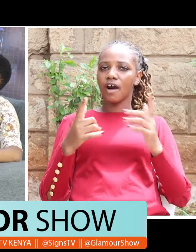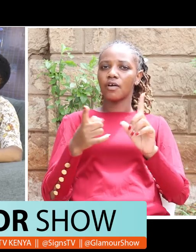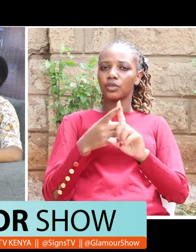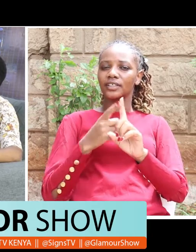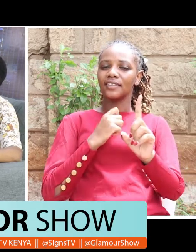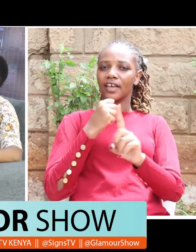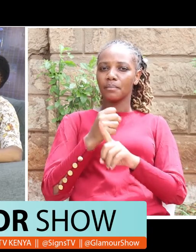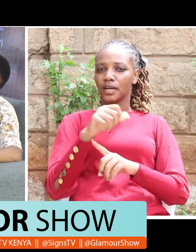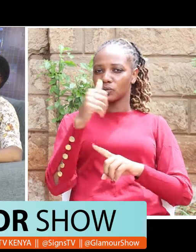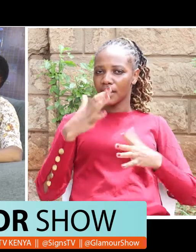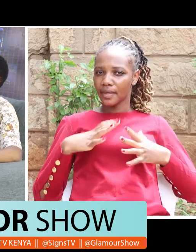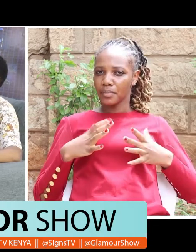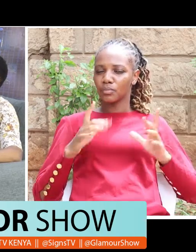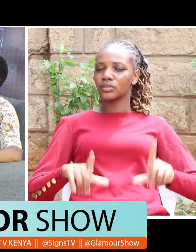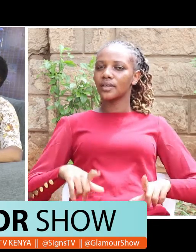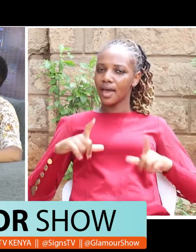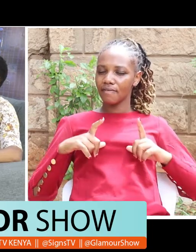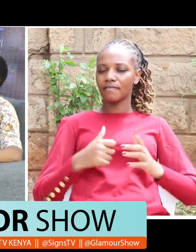to another person's life.